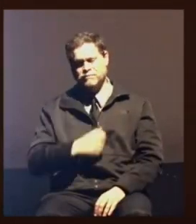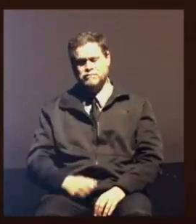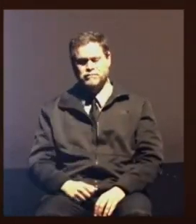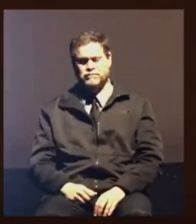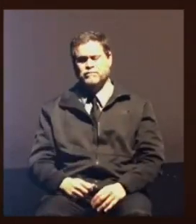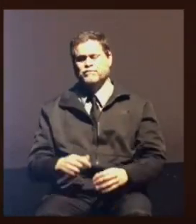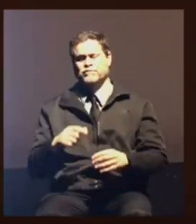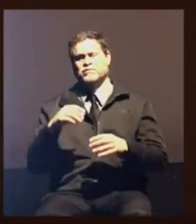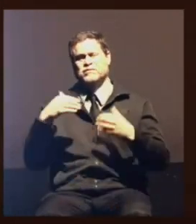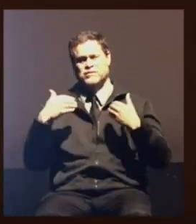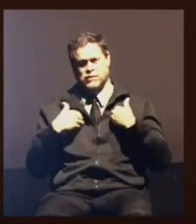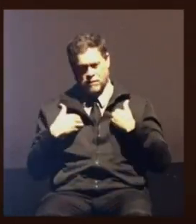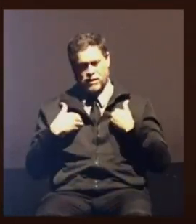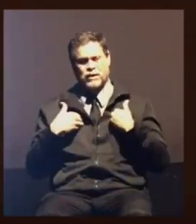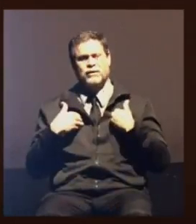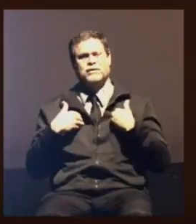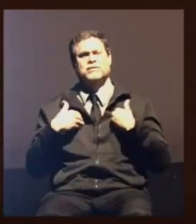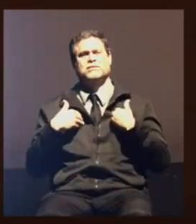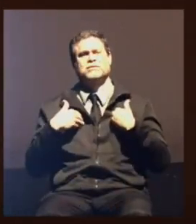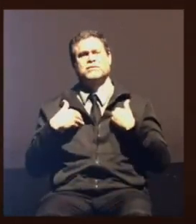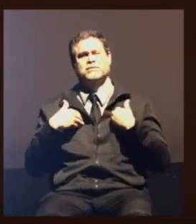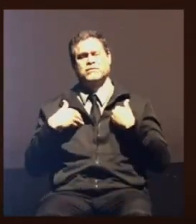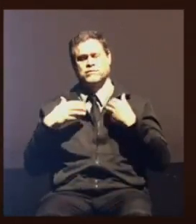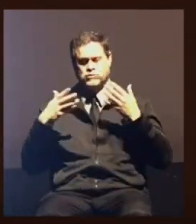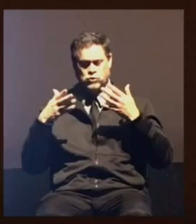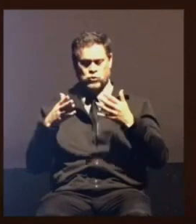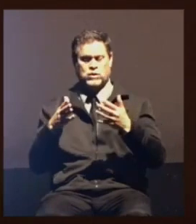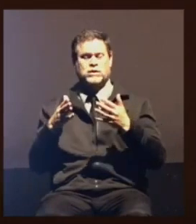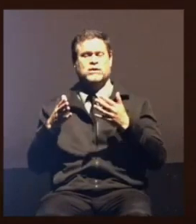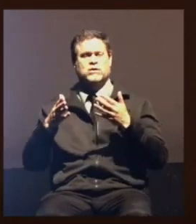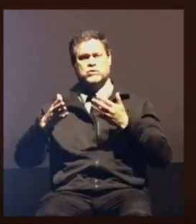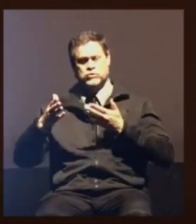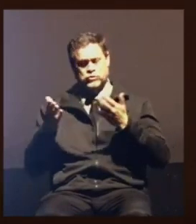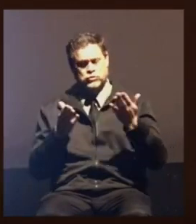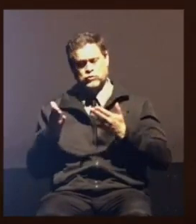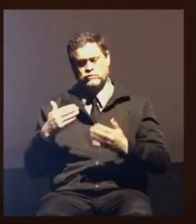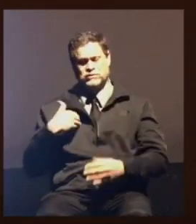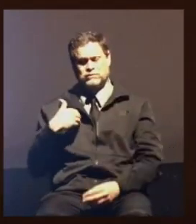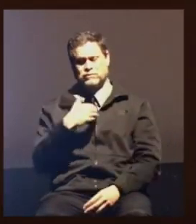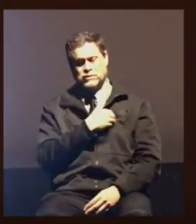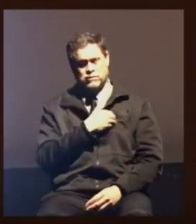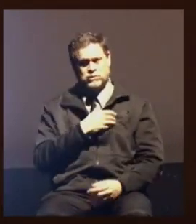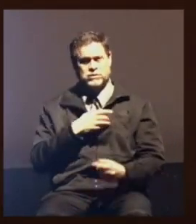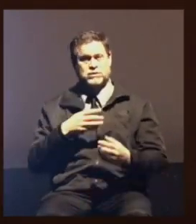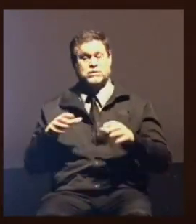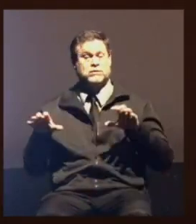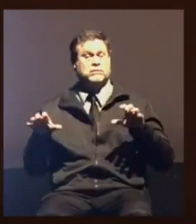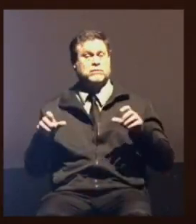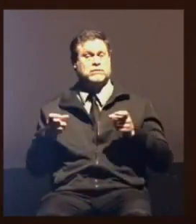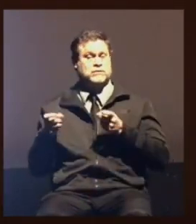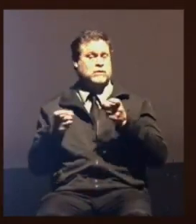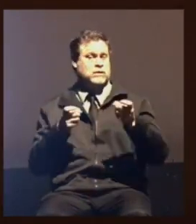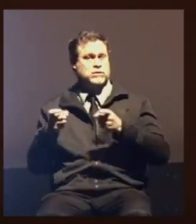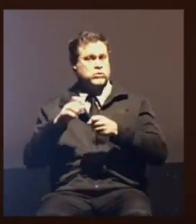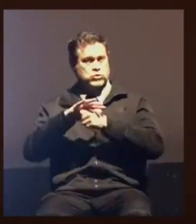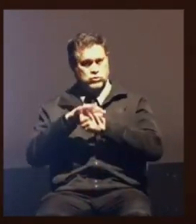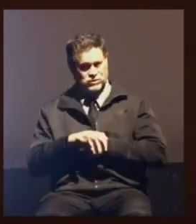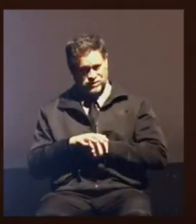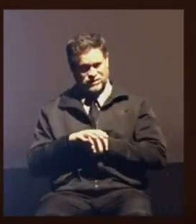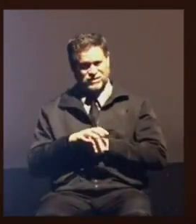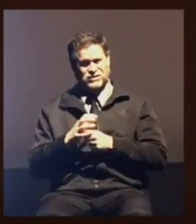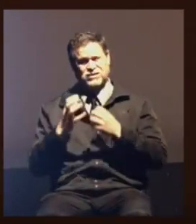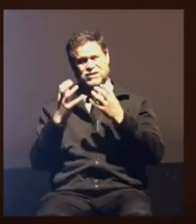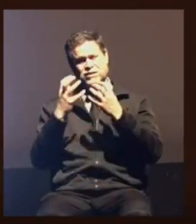He embodied and epitomized the way our service members dealt with stress. Embrace